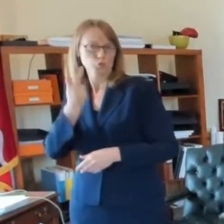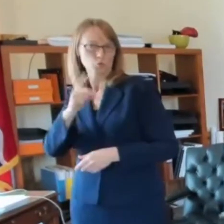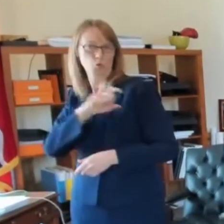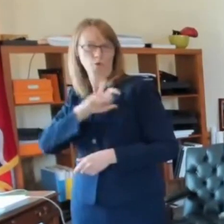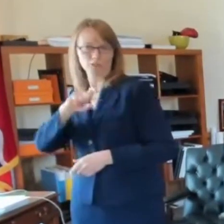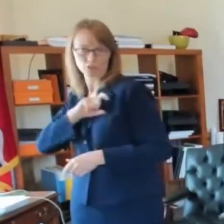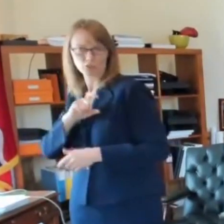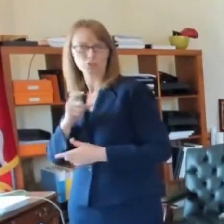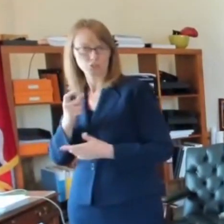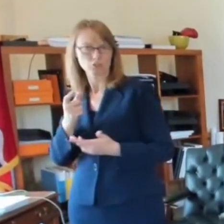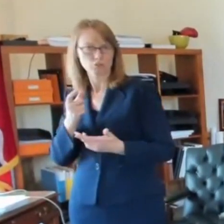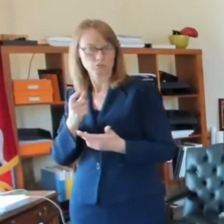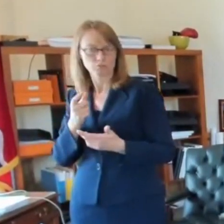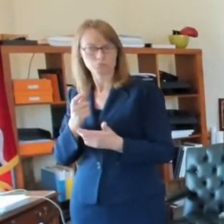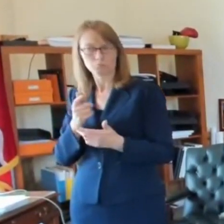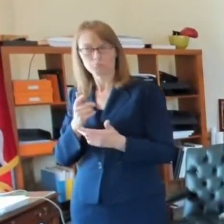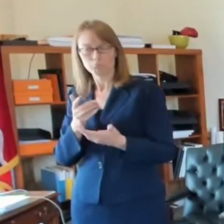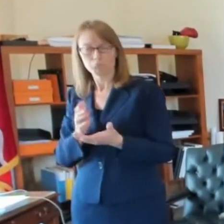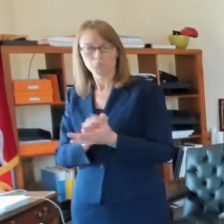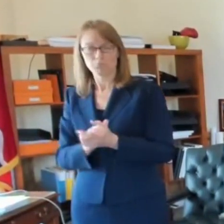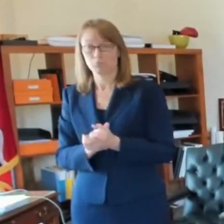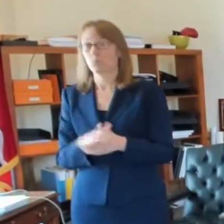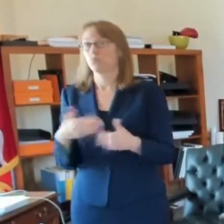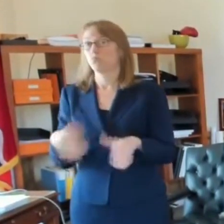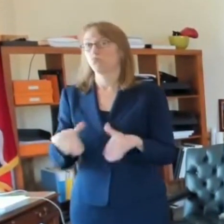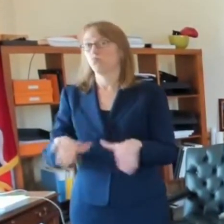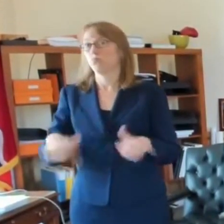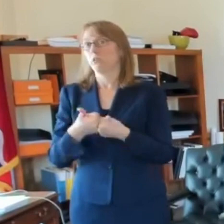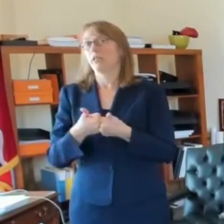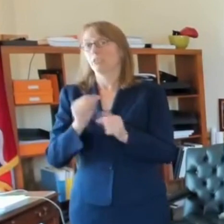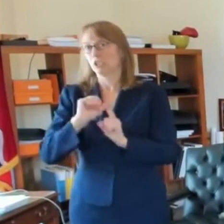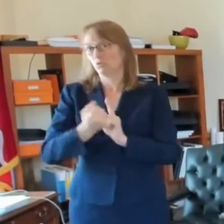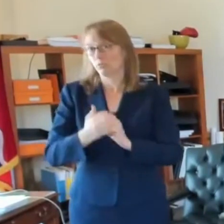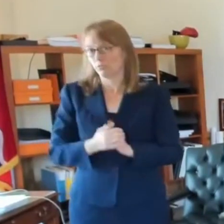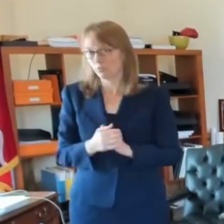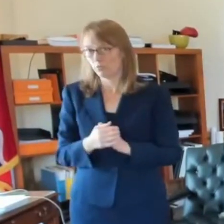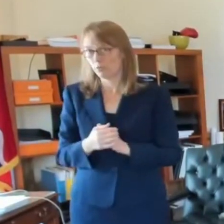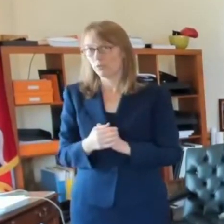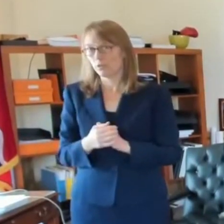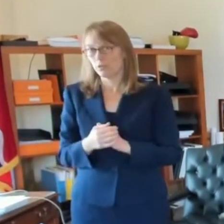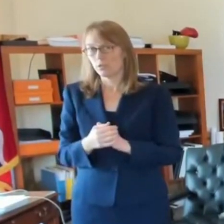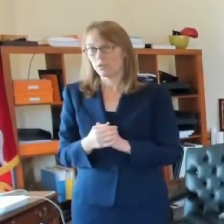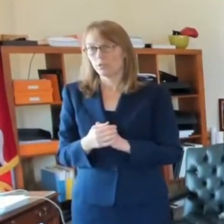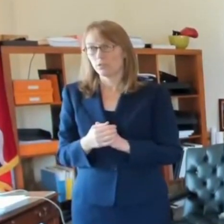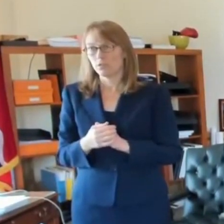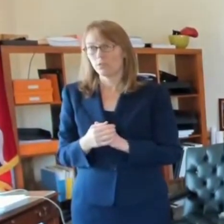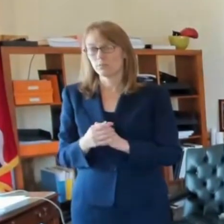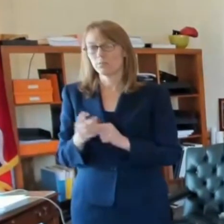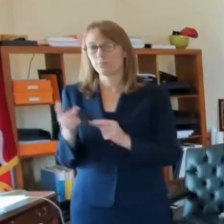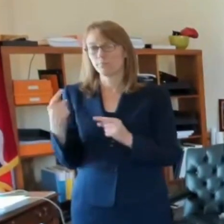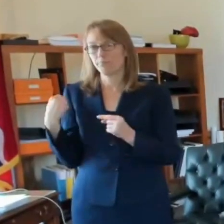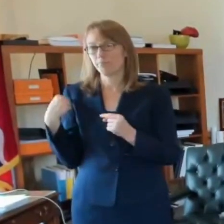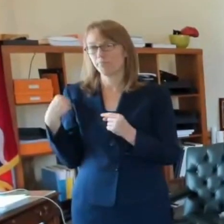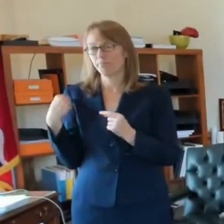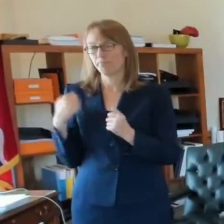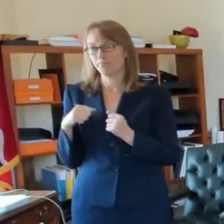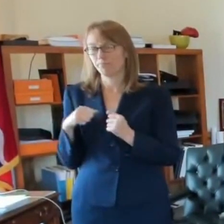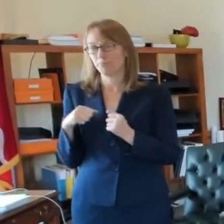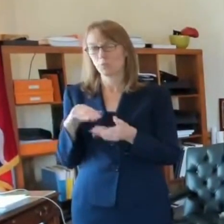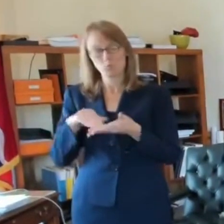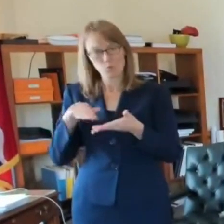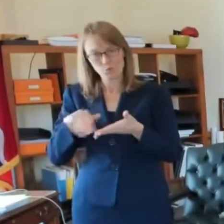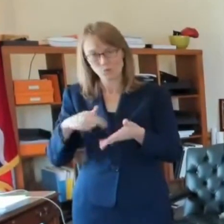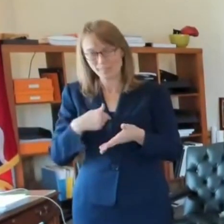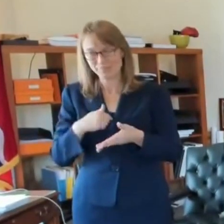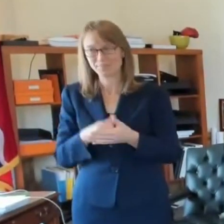very difficult situation. We've had 9 police officers shot in the last,